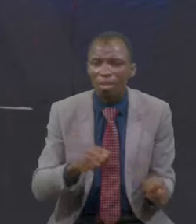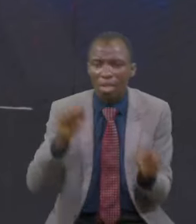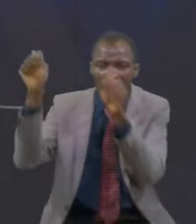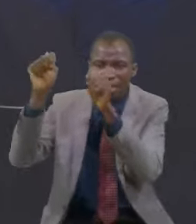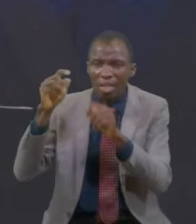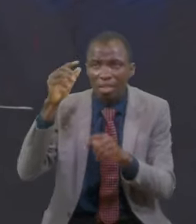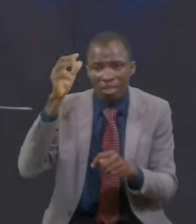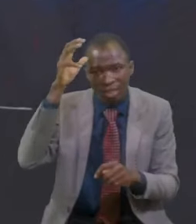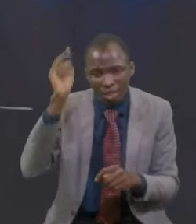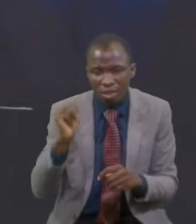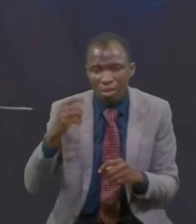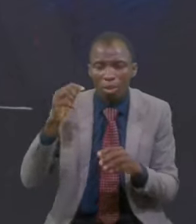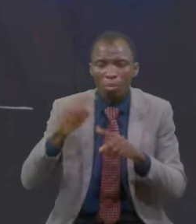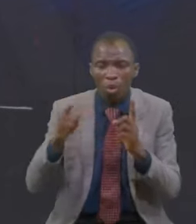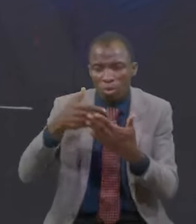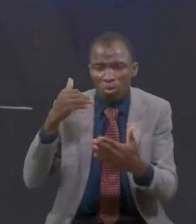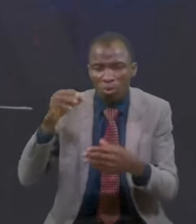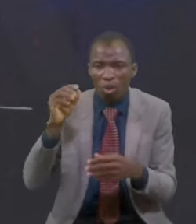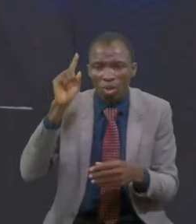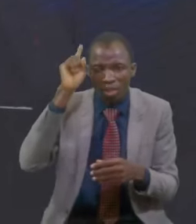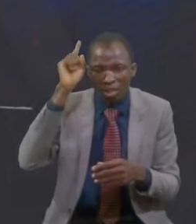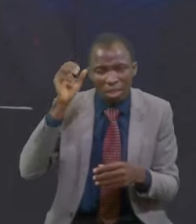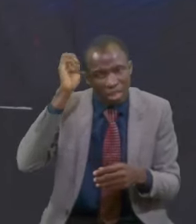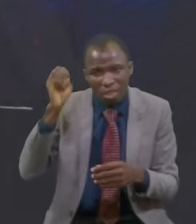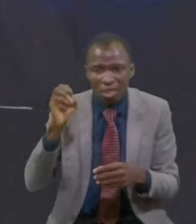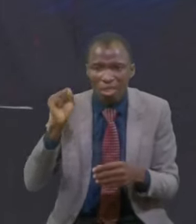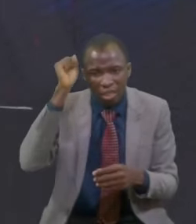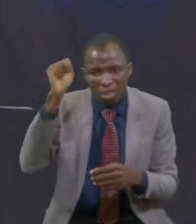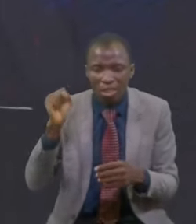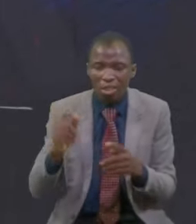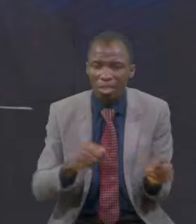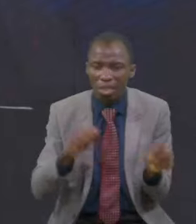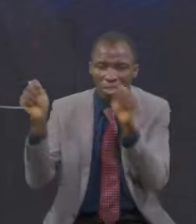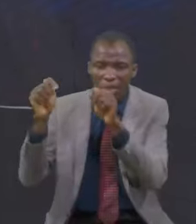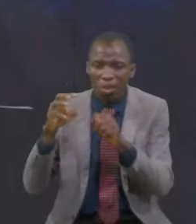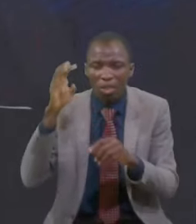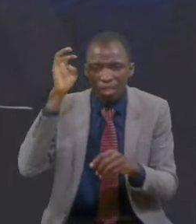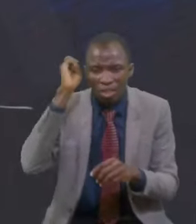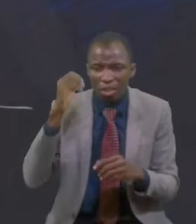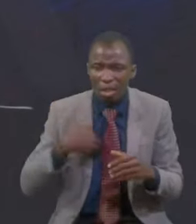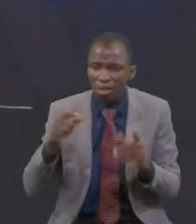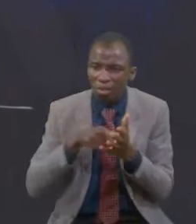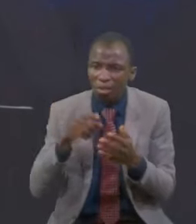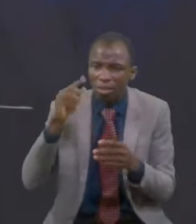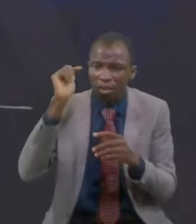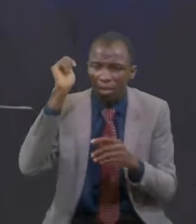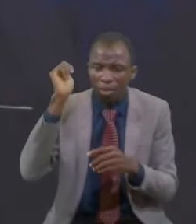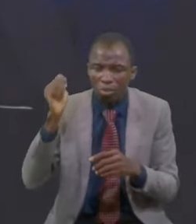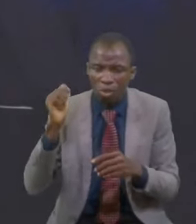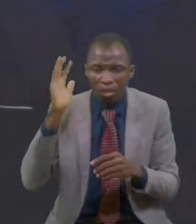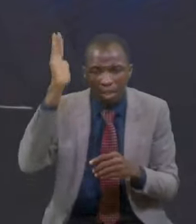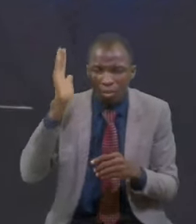his translation, he had this testimony that he